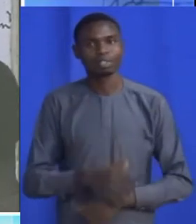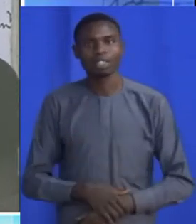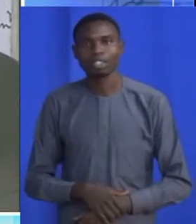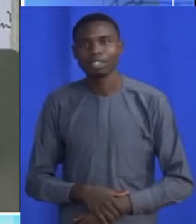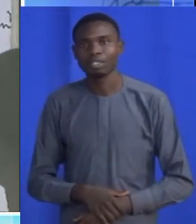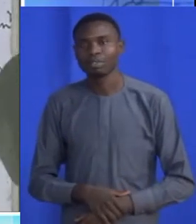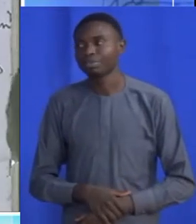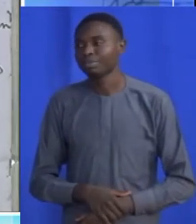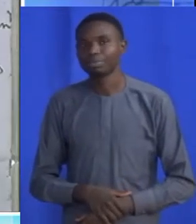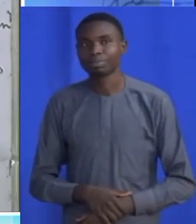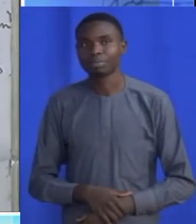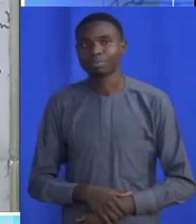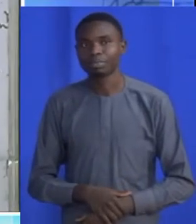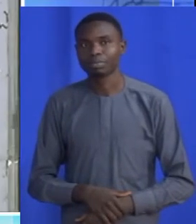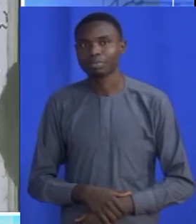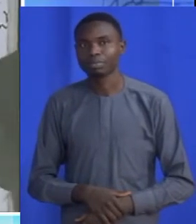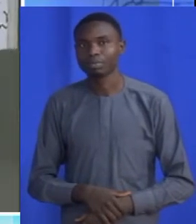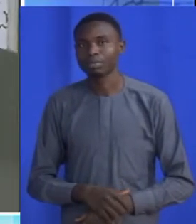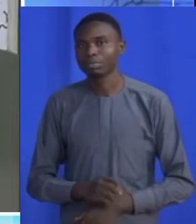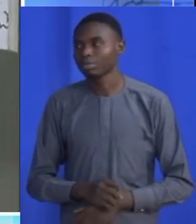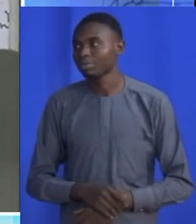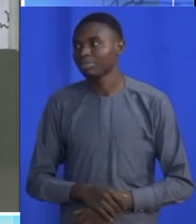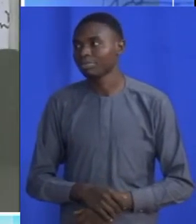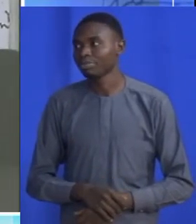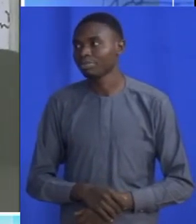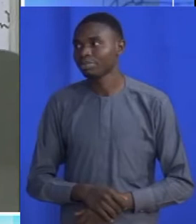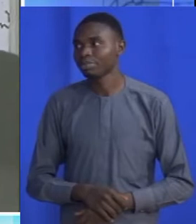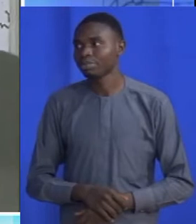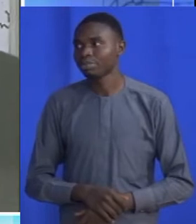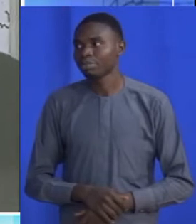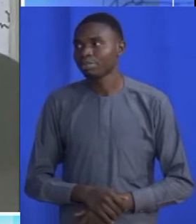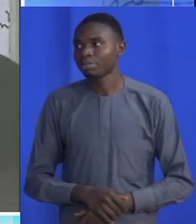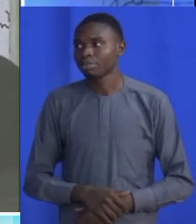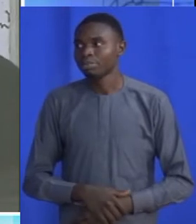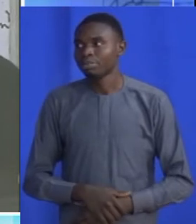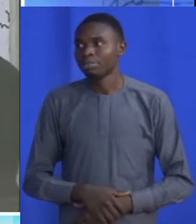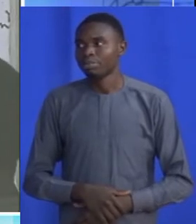Then when we come to the executive, to the judiciary, the Chief of Staff,